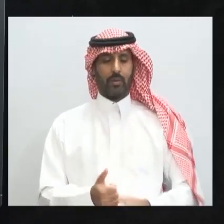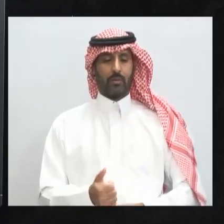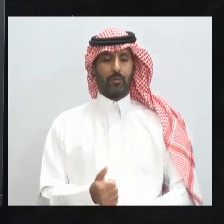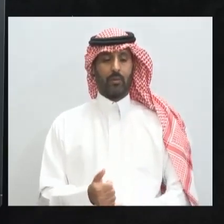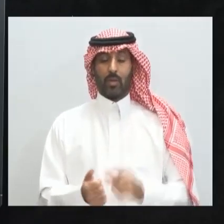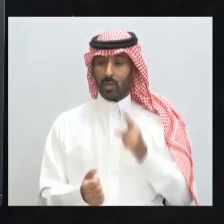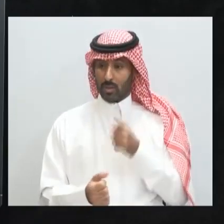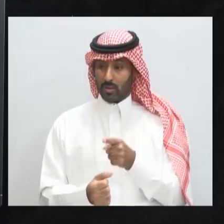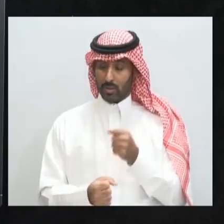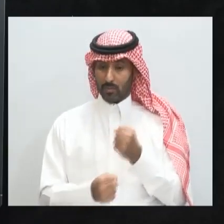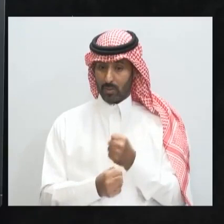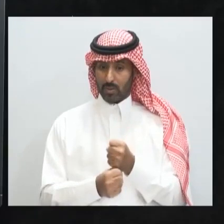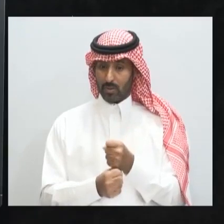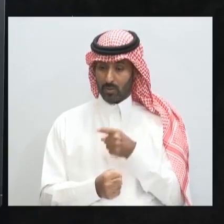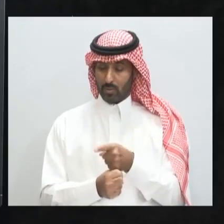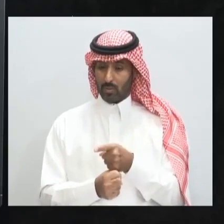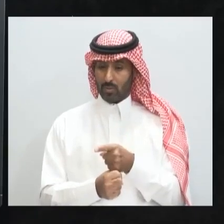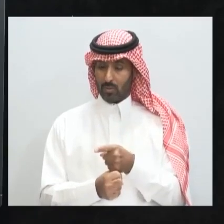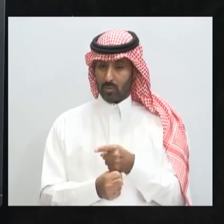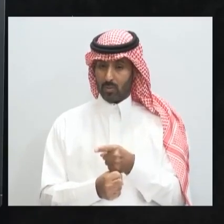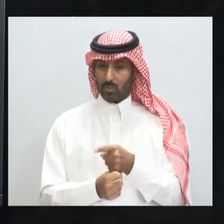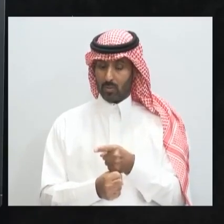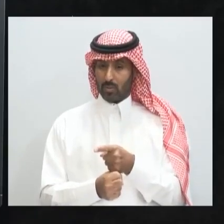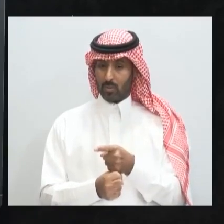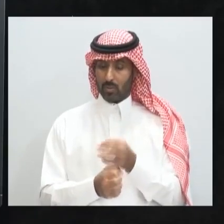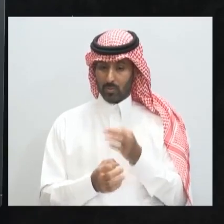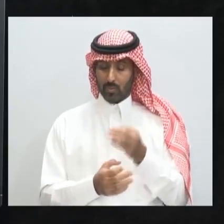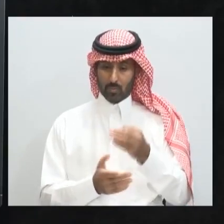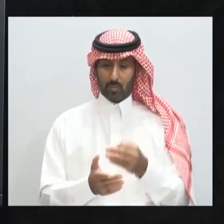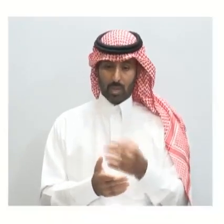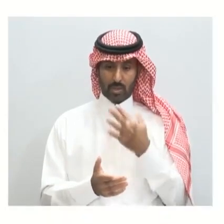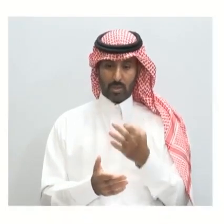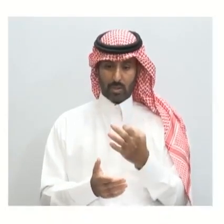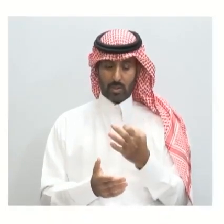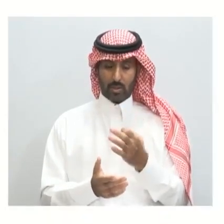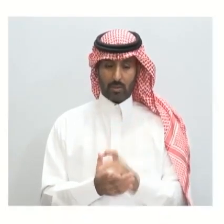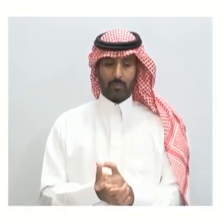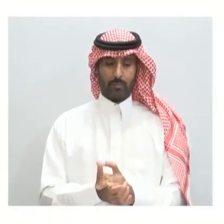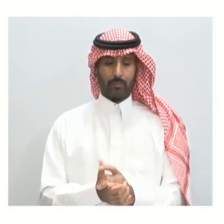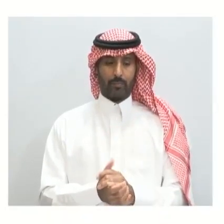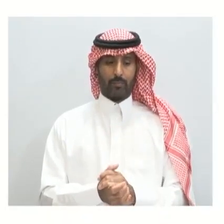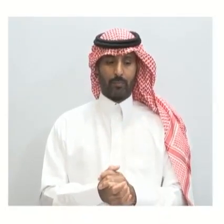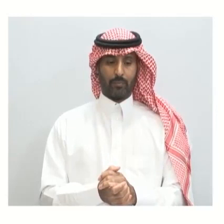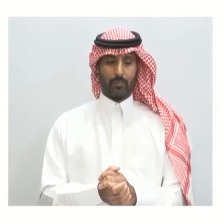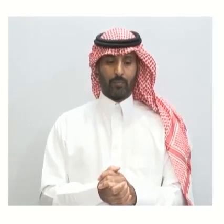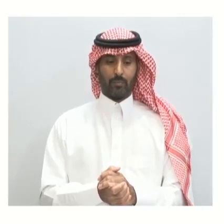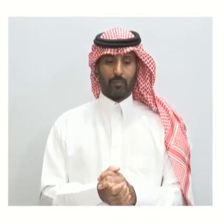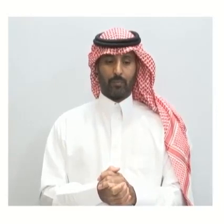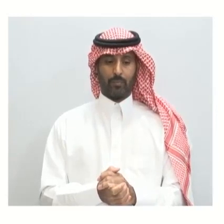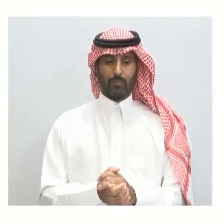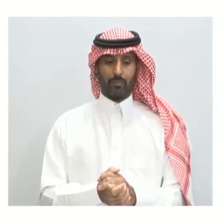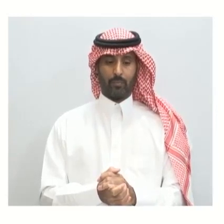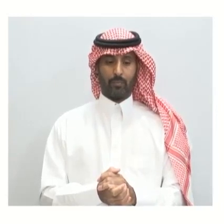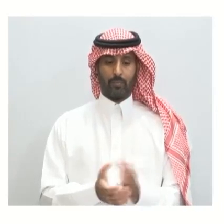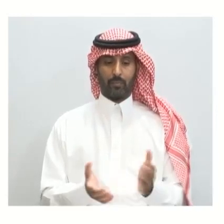Is the business or the businesses is working out as planned? Now, very simple, we can see the answer is the business